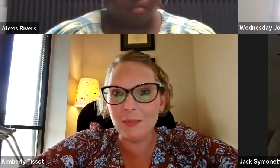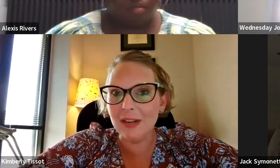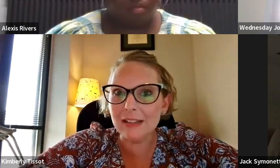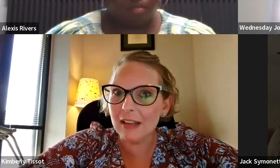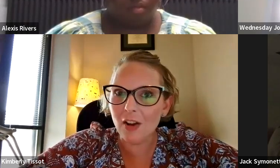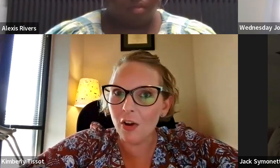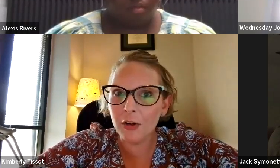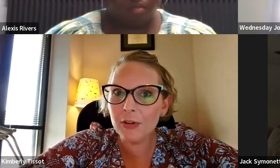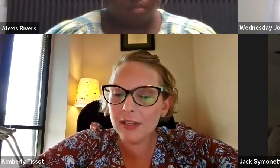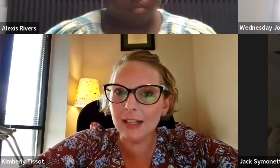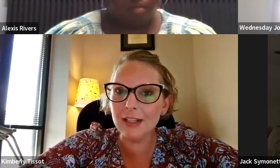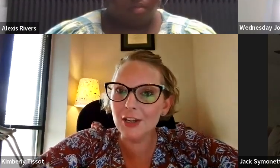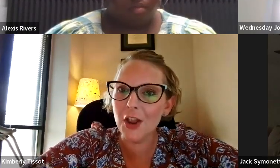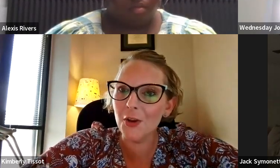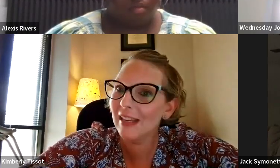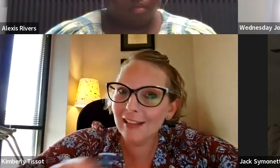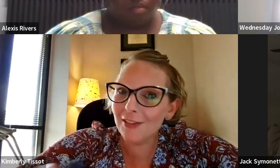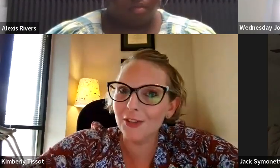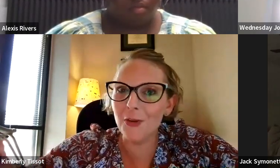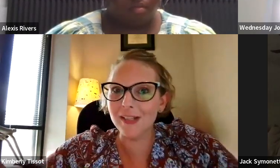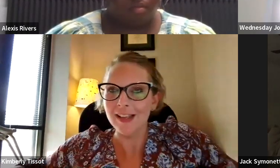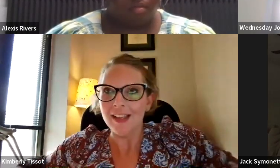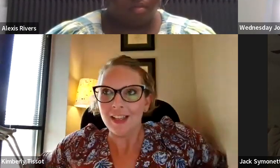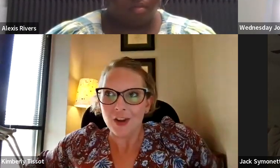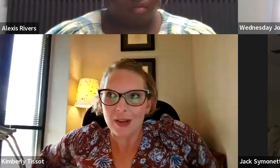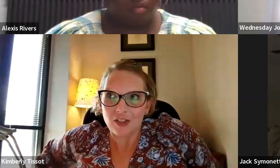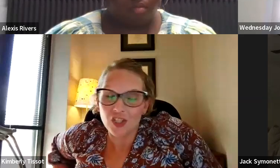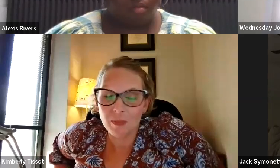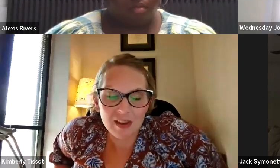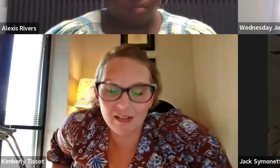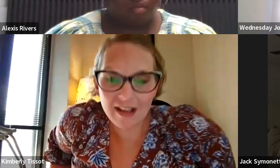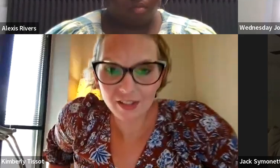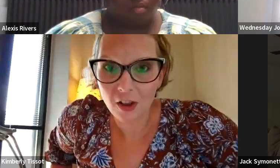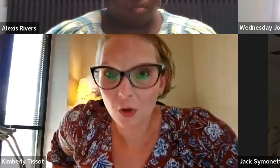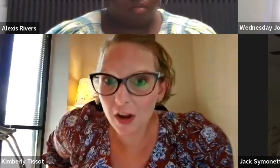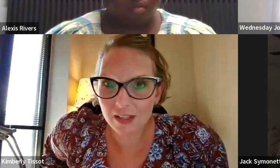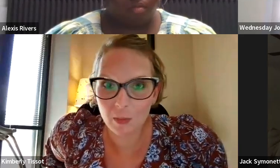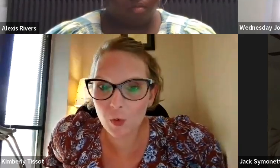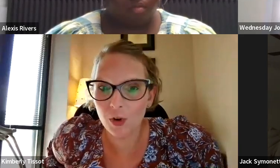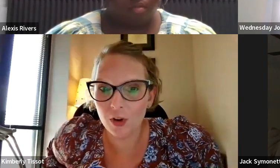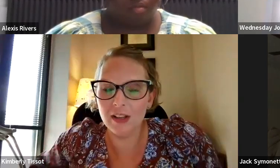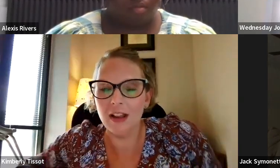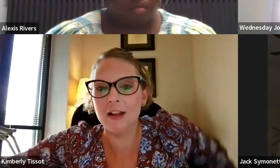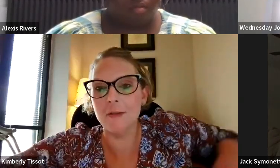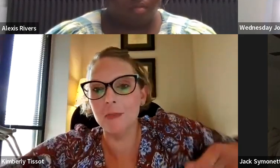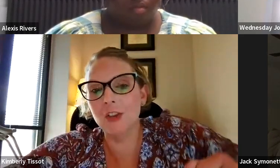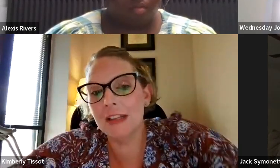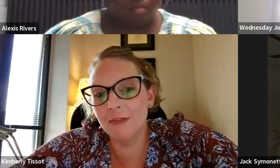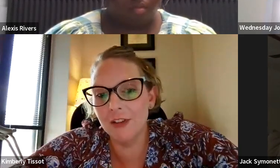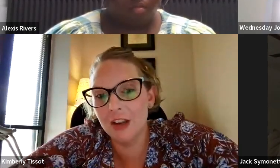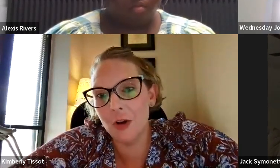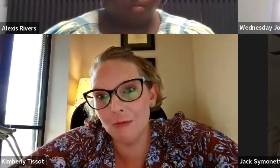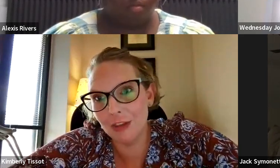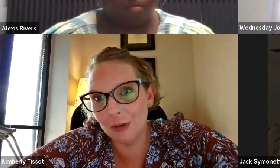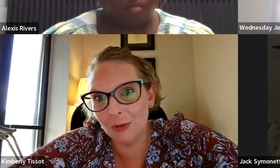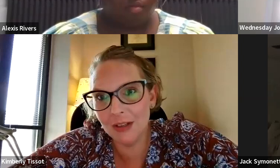care if somebody is in honors, like, either. So it's, it should just be a class across the board. So I